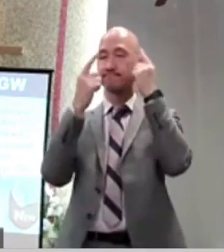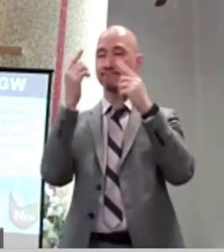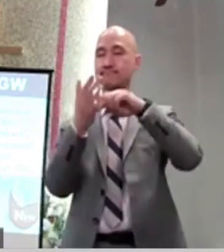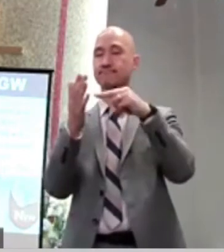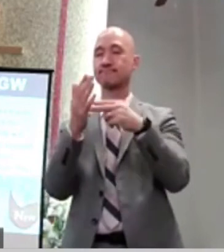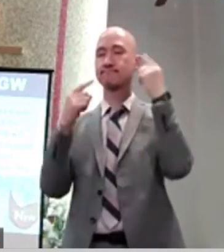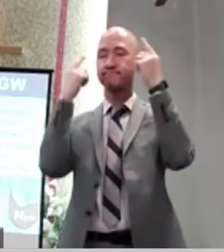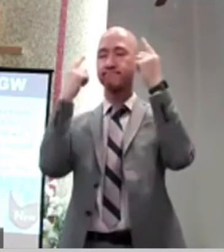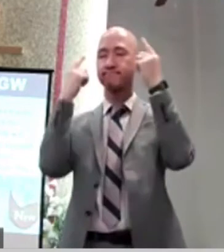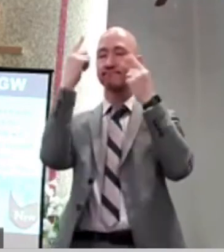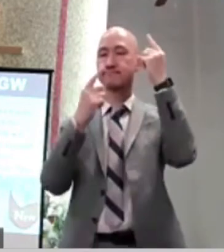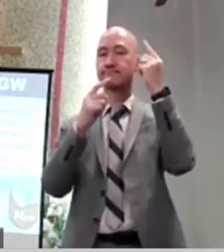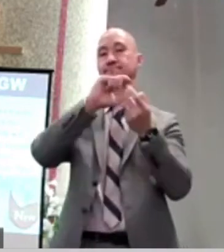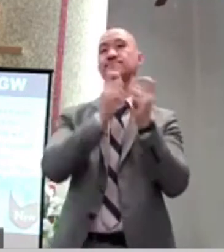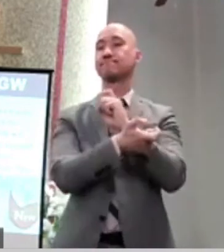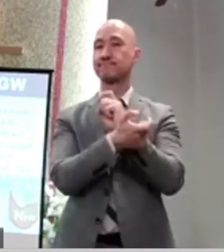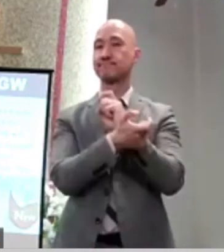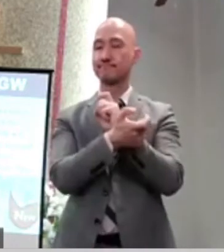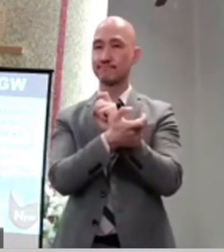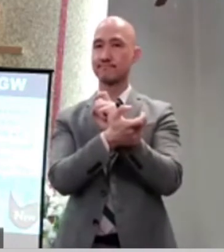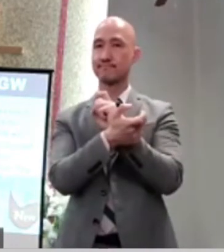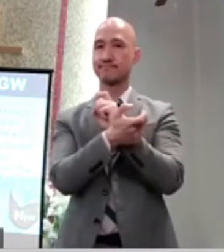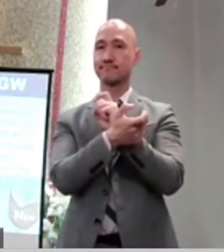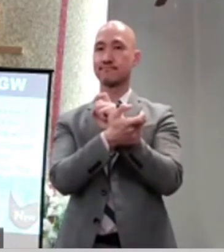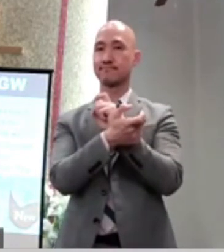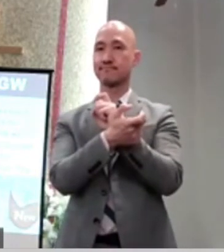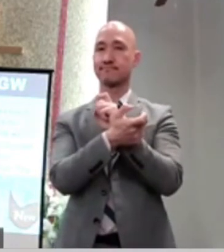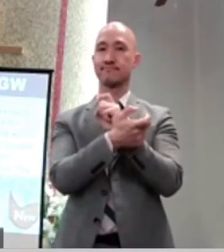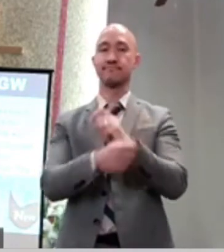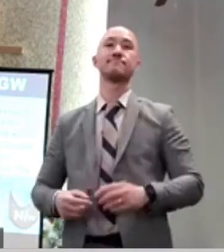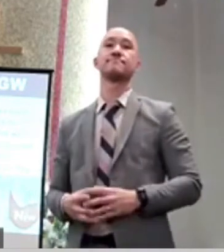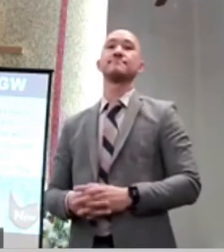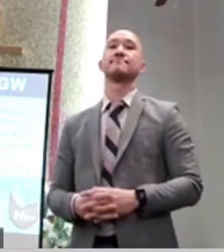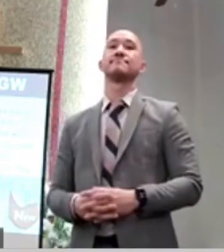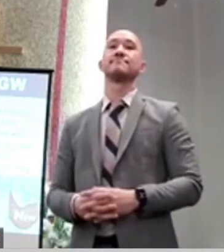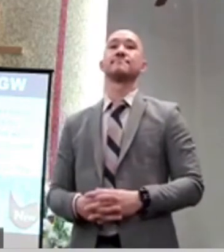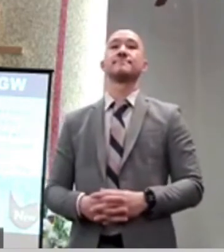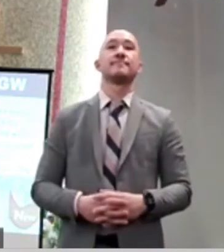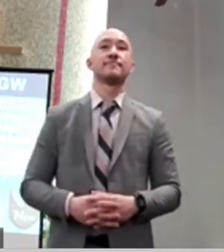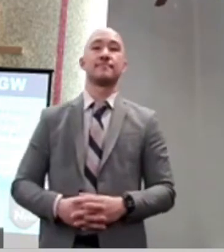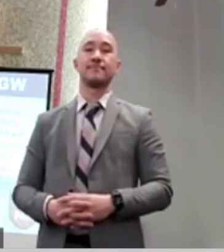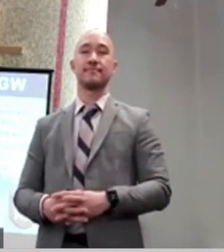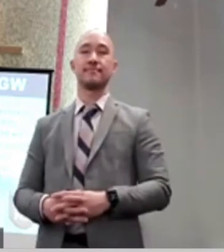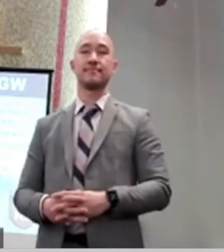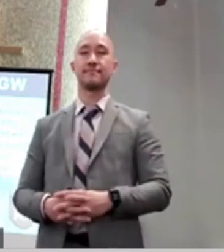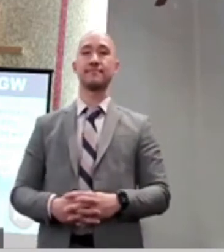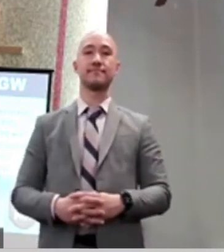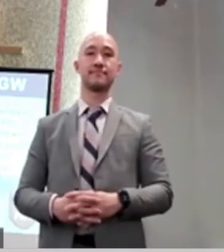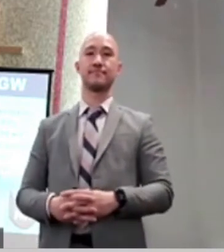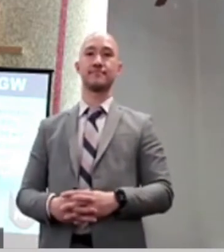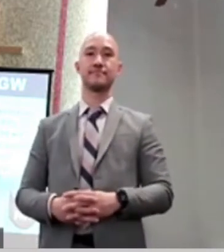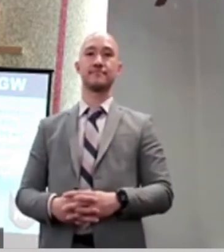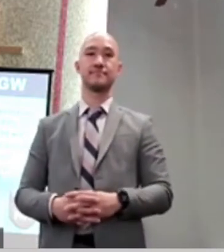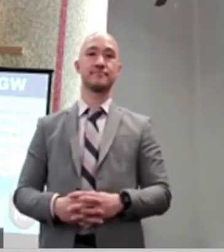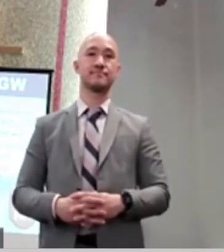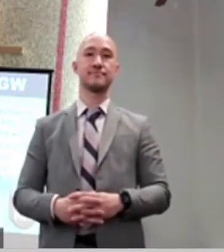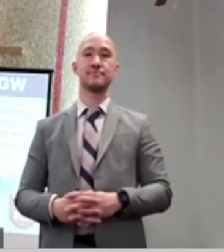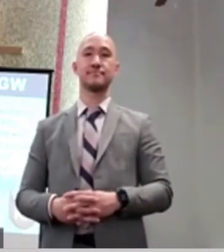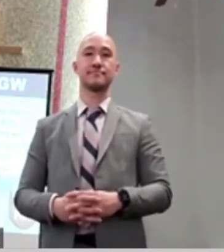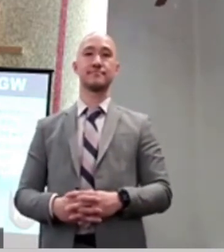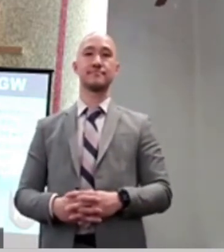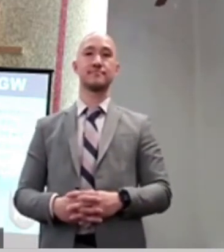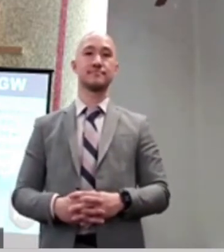to change the way we think, the way we act. That's what Jesus' message and John's message even was, right? Repent, for